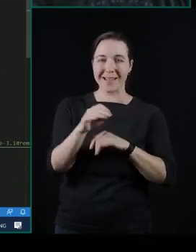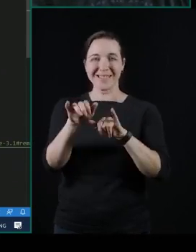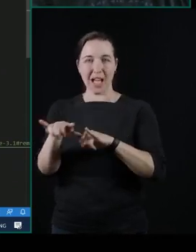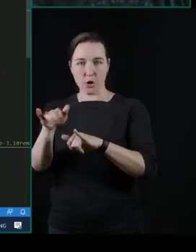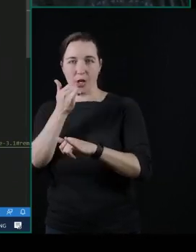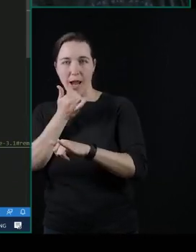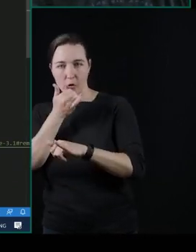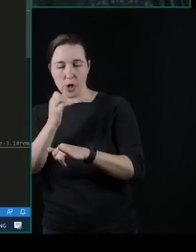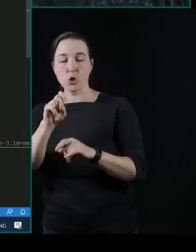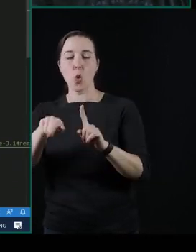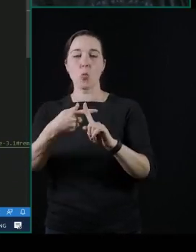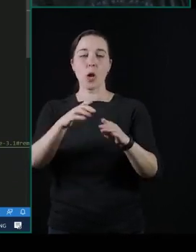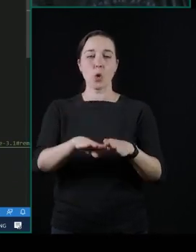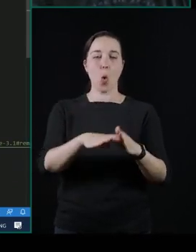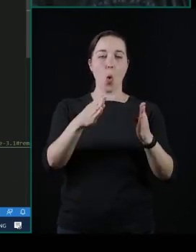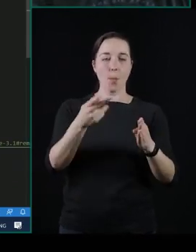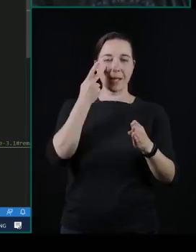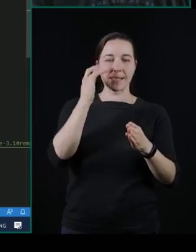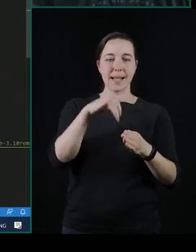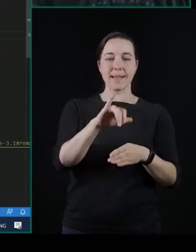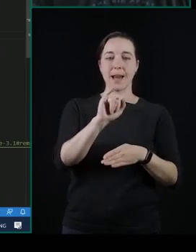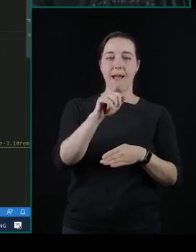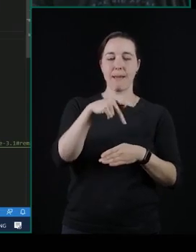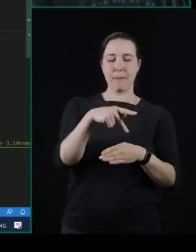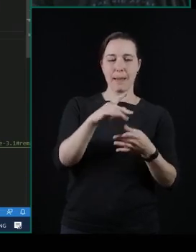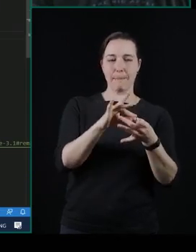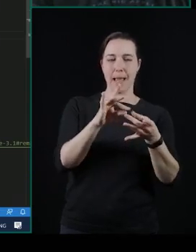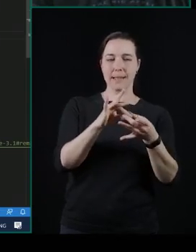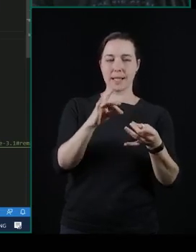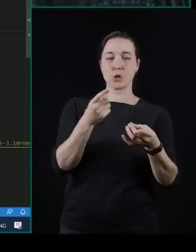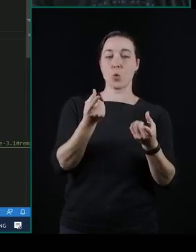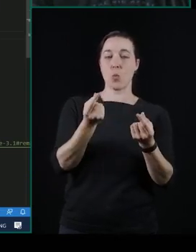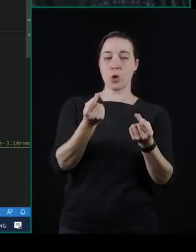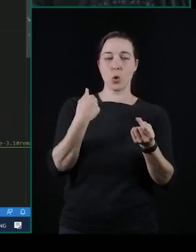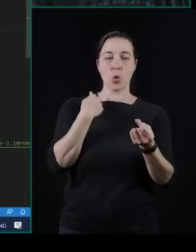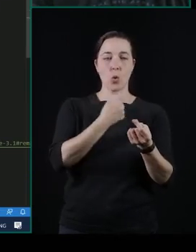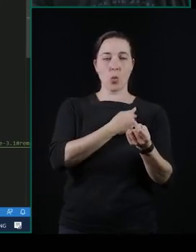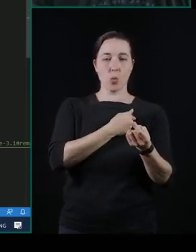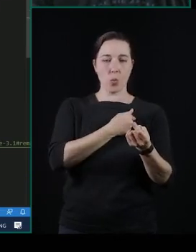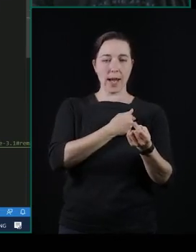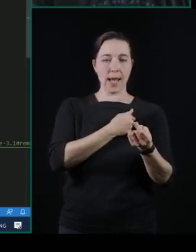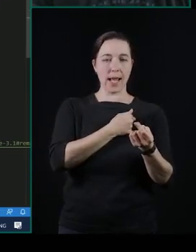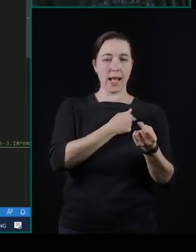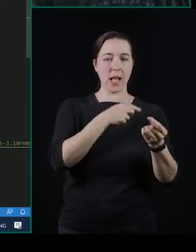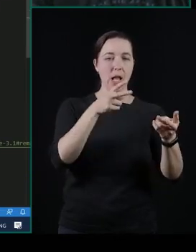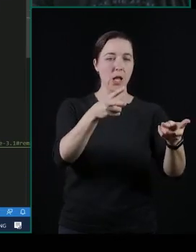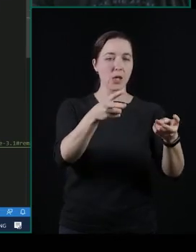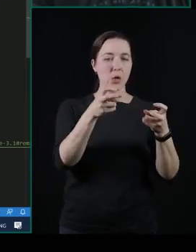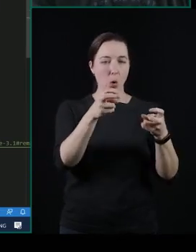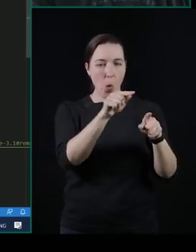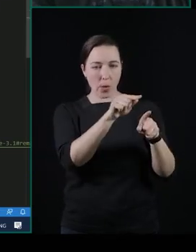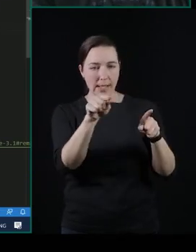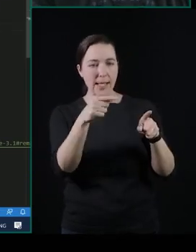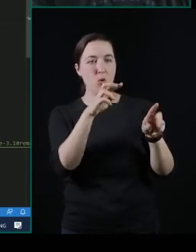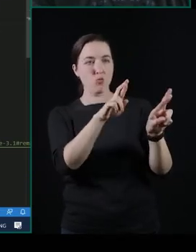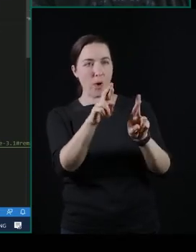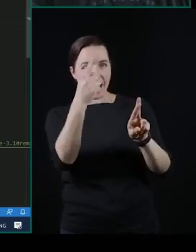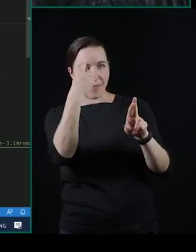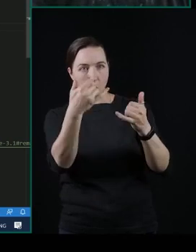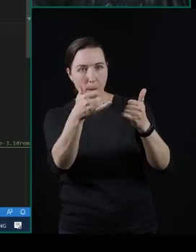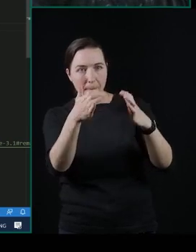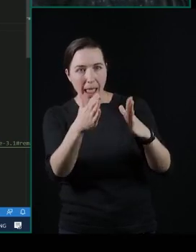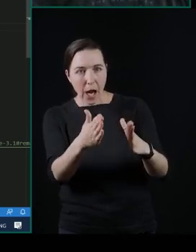OpenArena emits opening IP socket message, what we do is that we call the GSDK ready for players